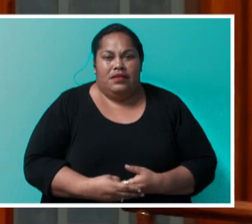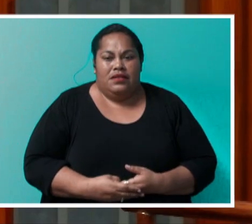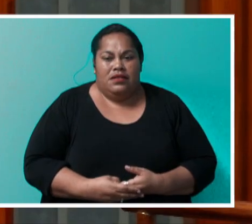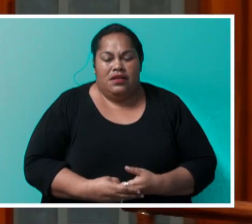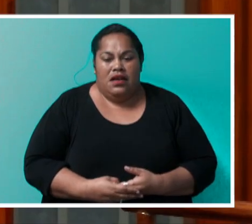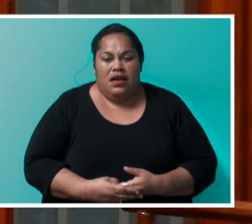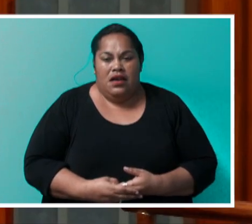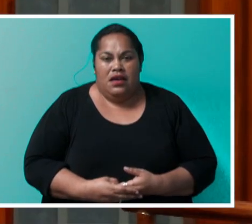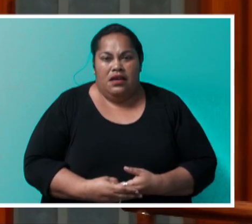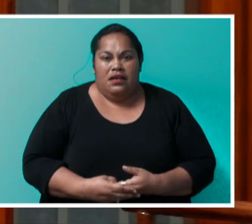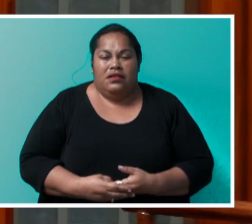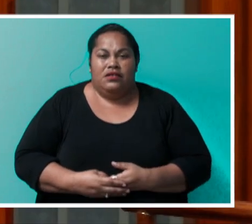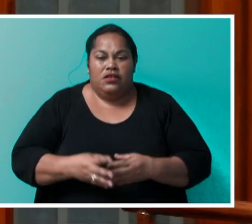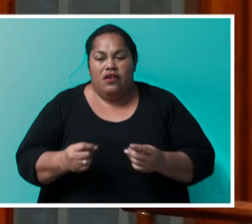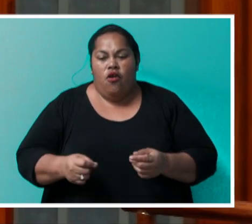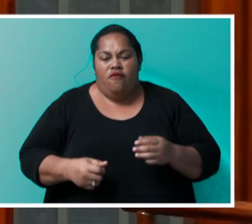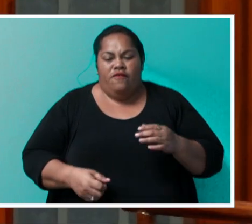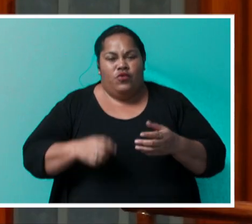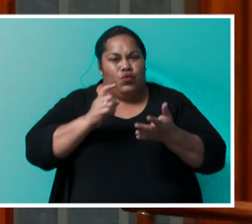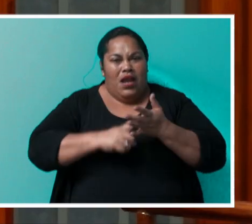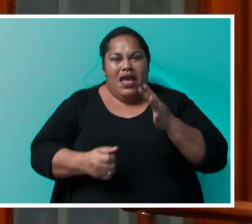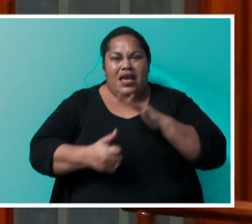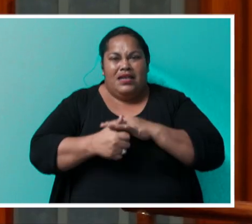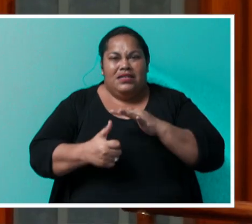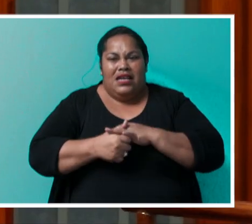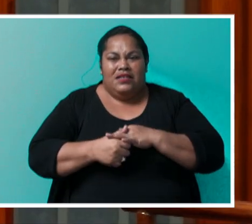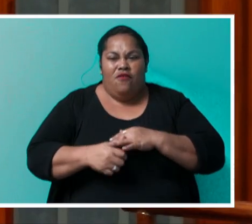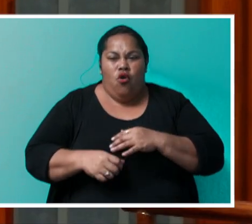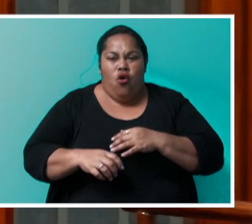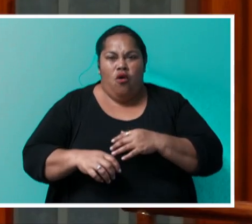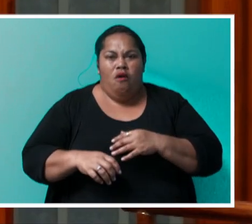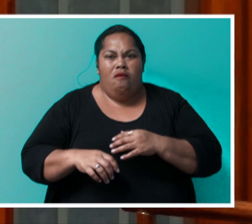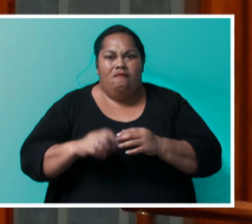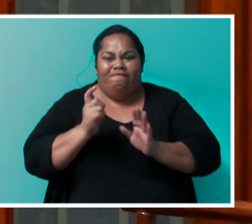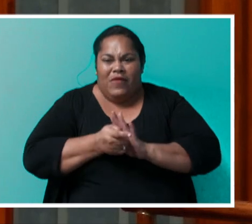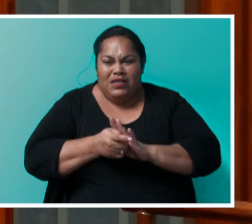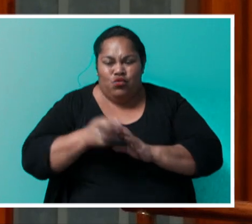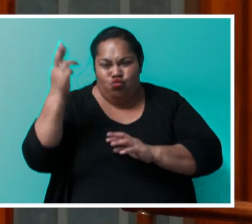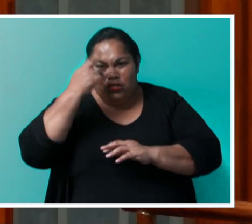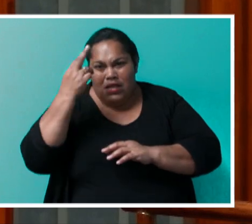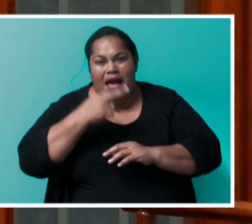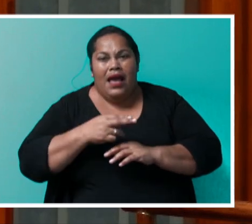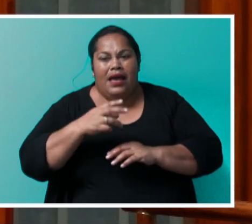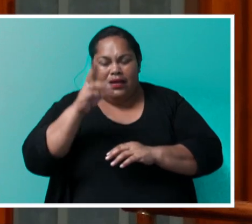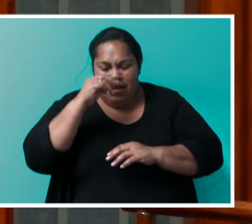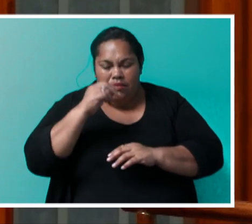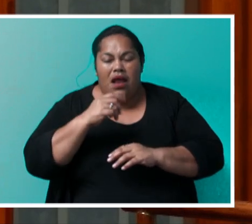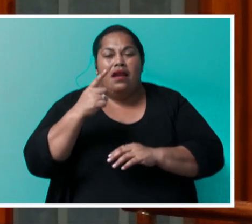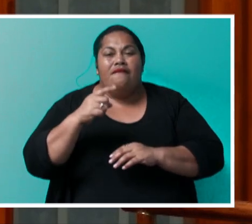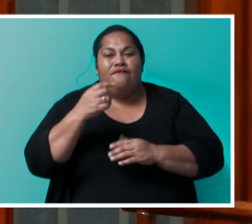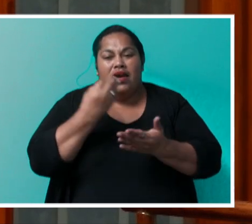revolutionizing credit access, from automatic risk analysis to enabling financial